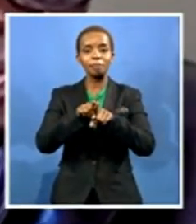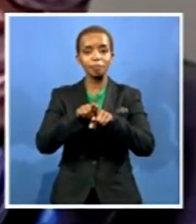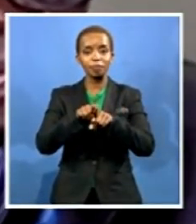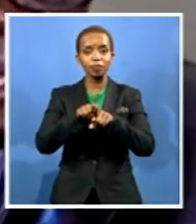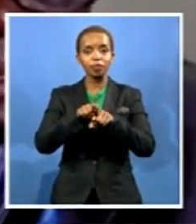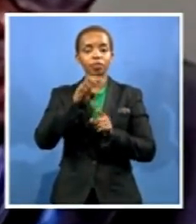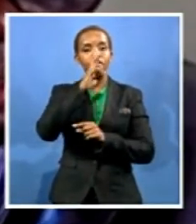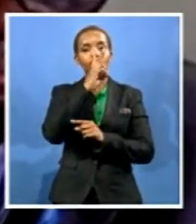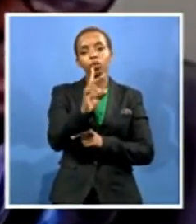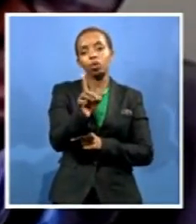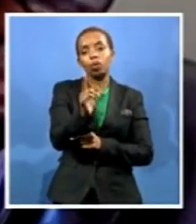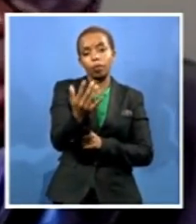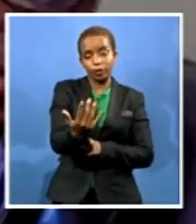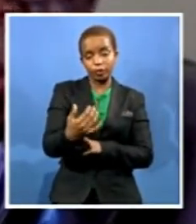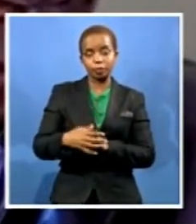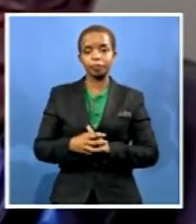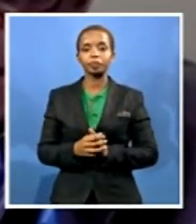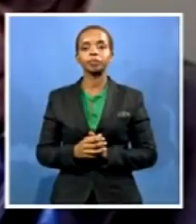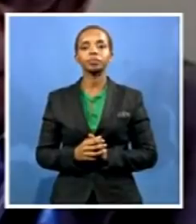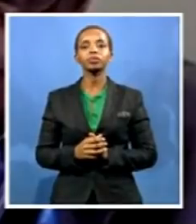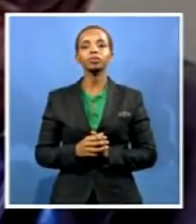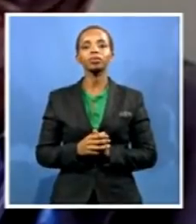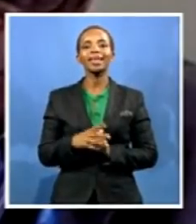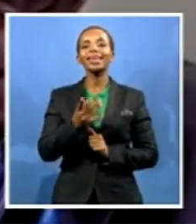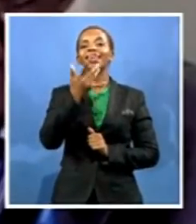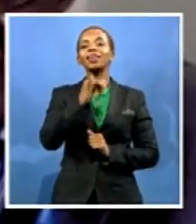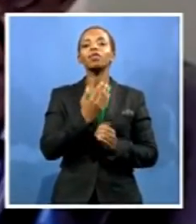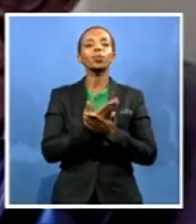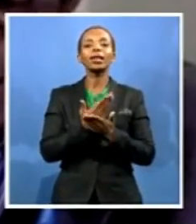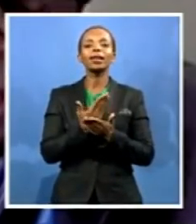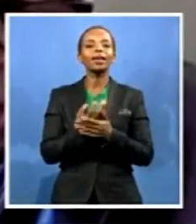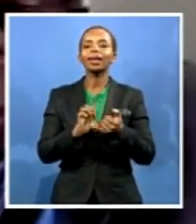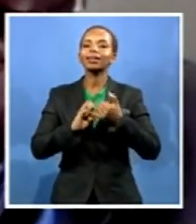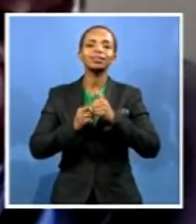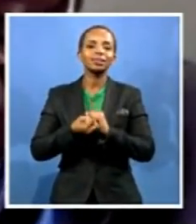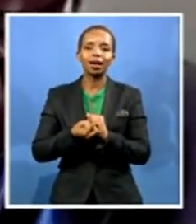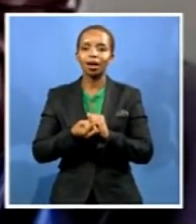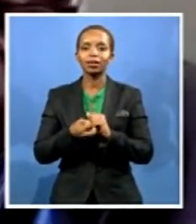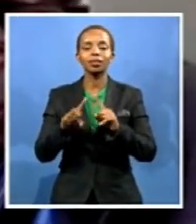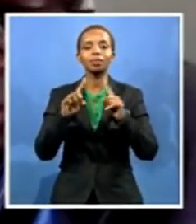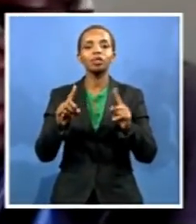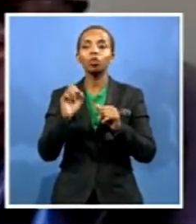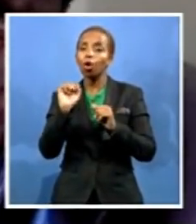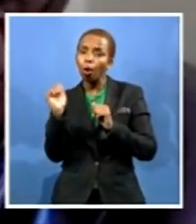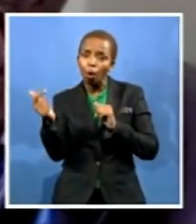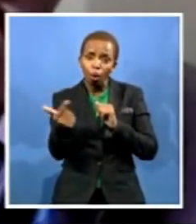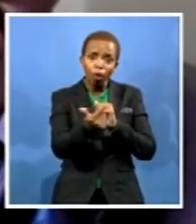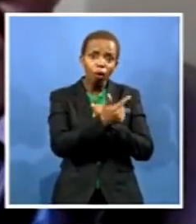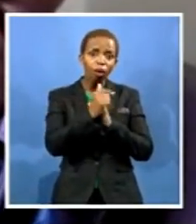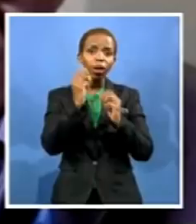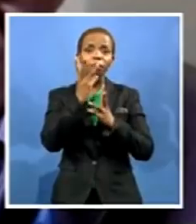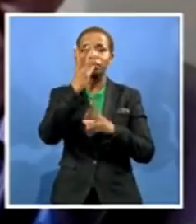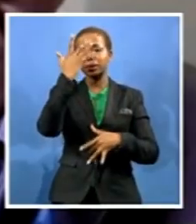get a handle on not all the cases, but a few of them, and have an idea what is going on, then we can make